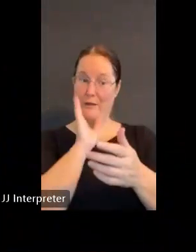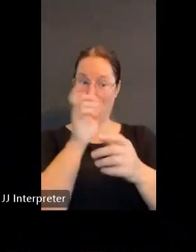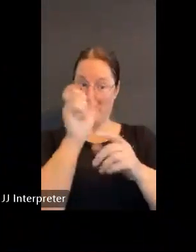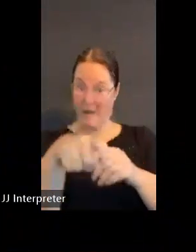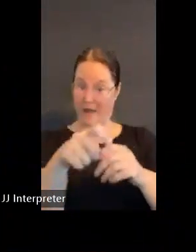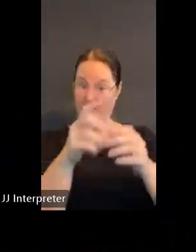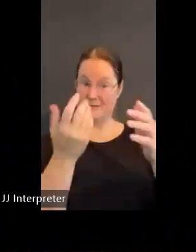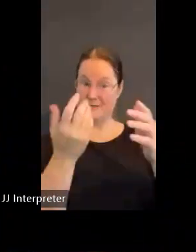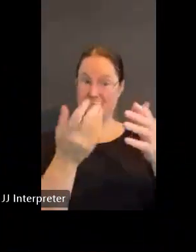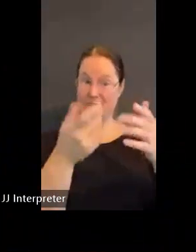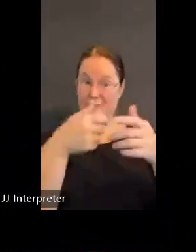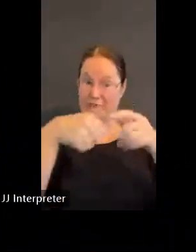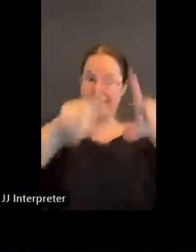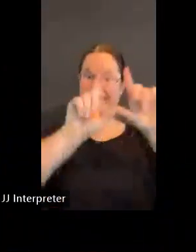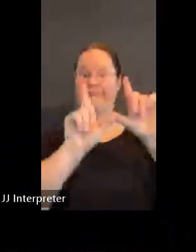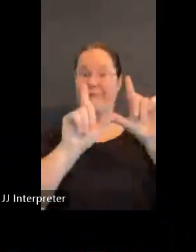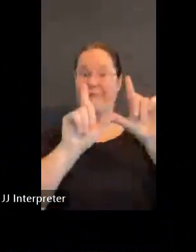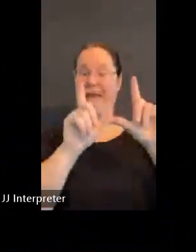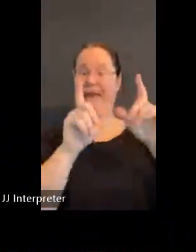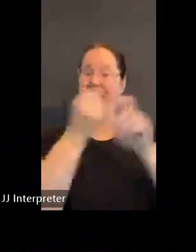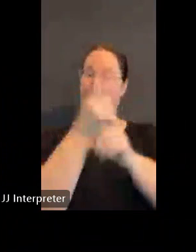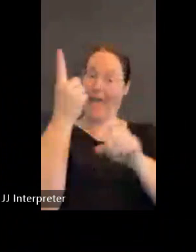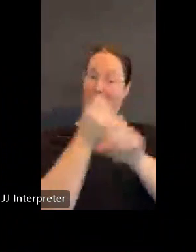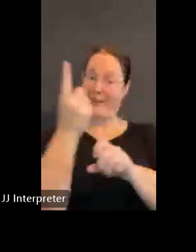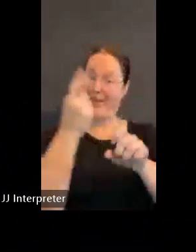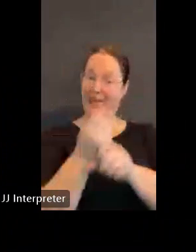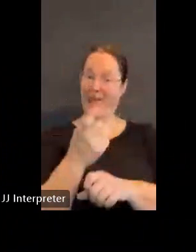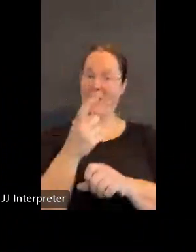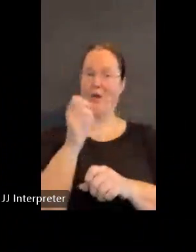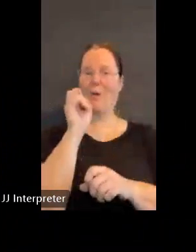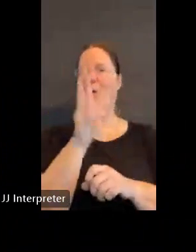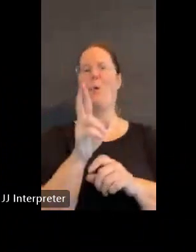animal? That is a great question. I would